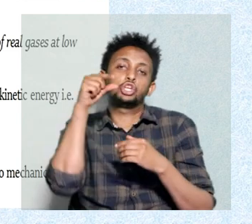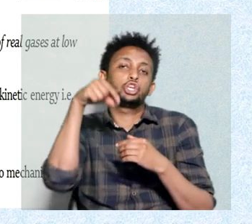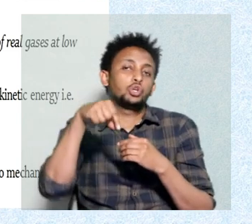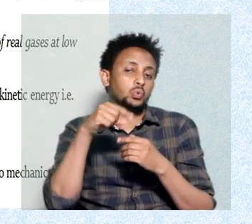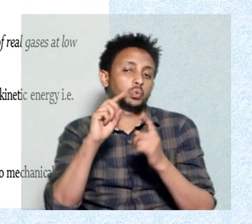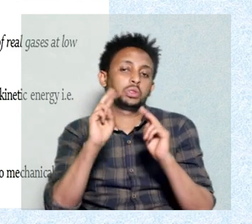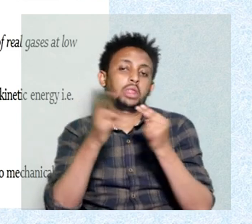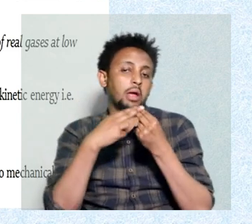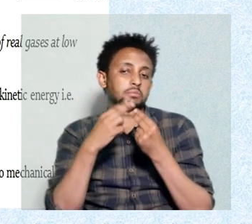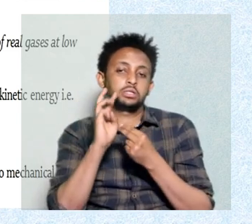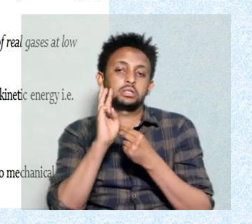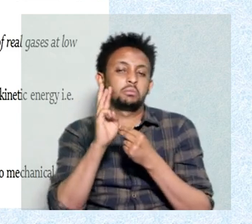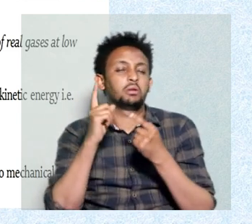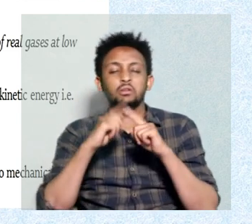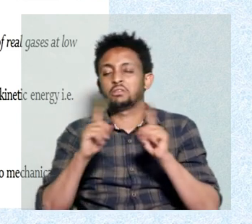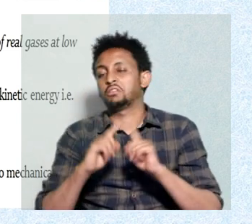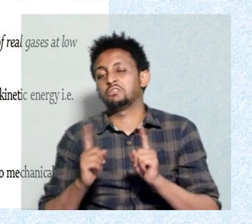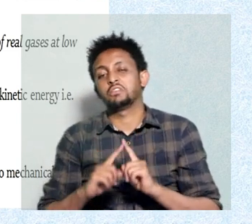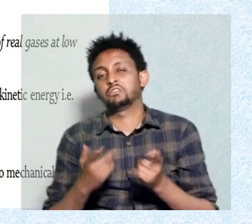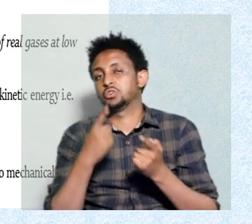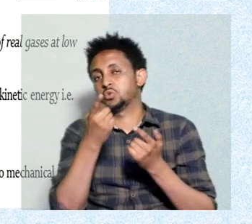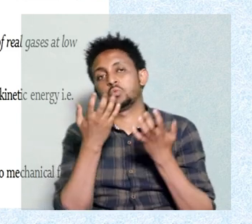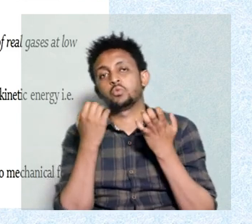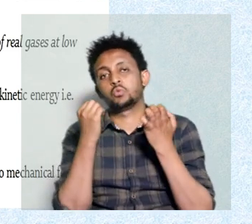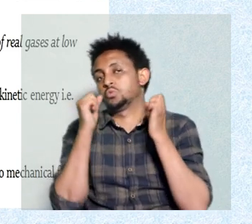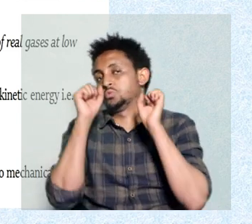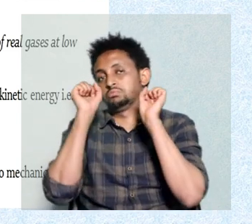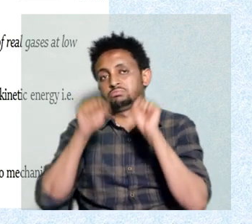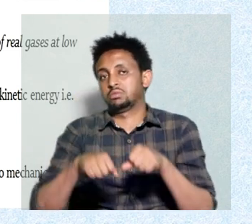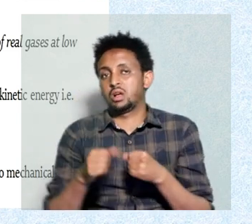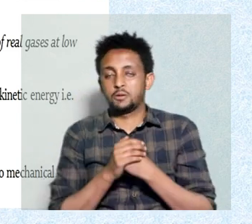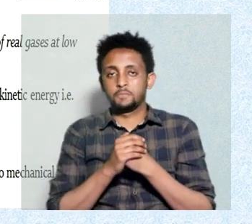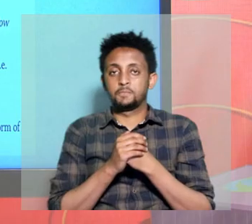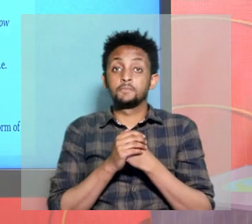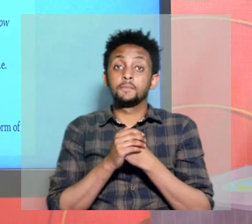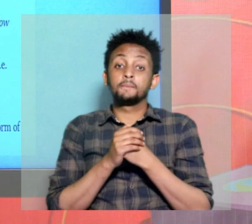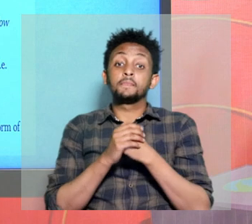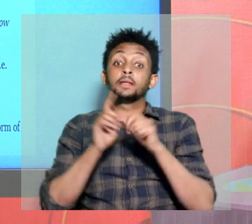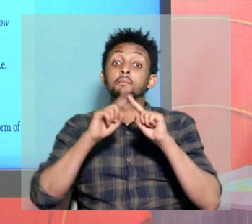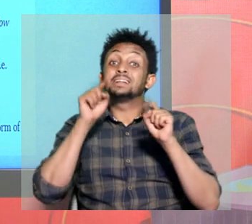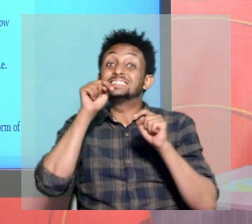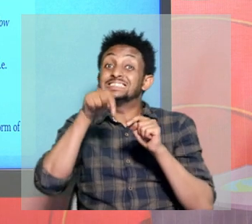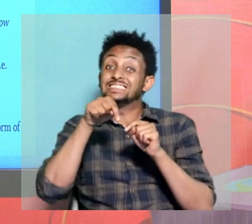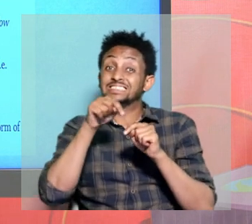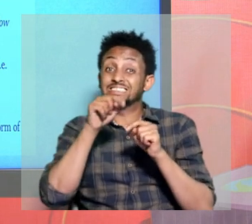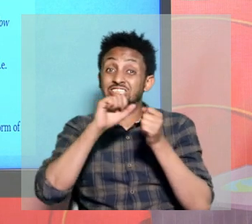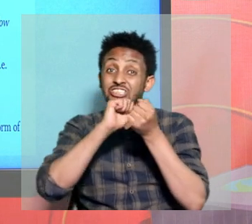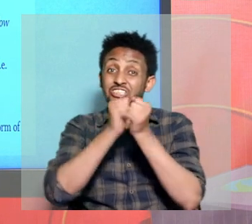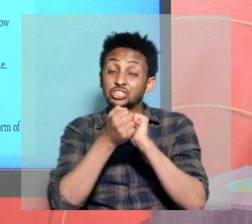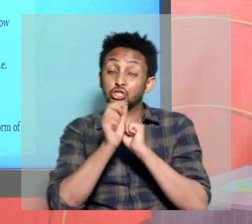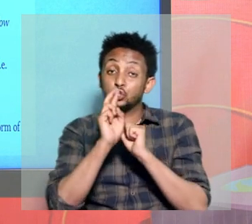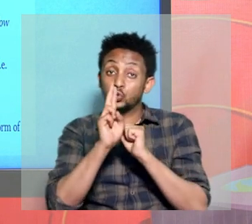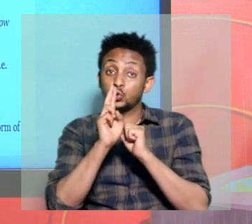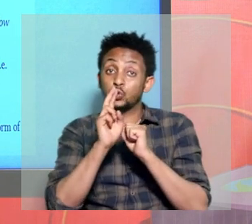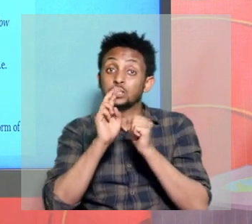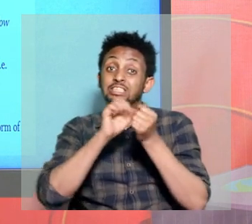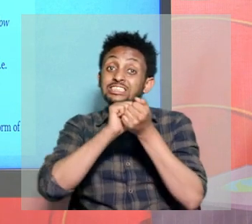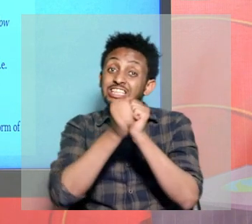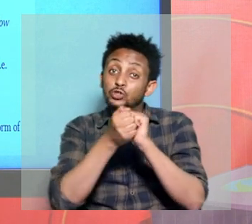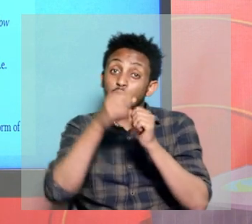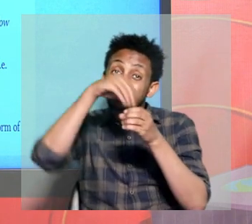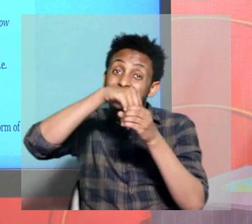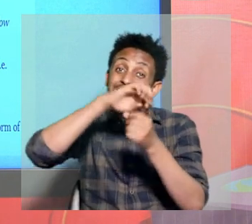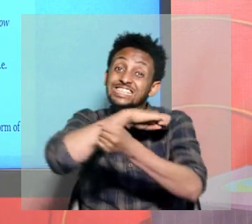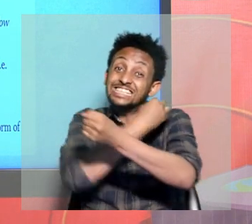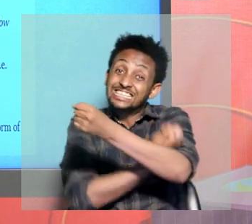W, okay? There are different conventions. We'll try to see that later. But in this case here, it says that the change of